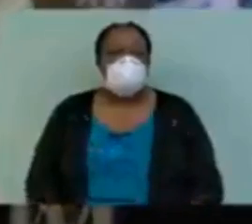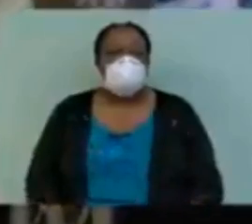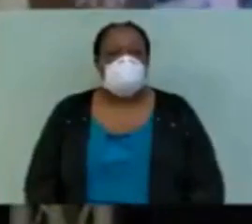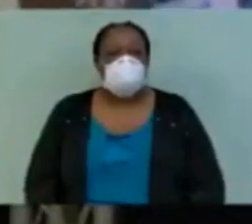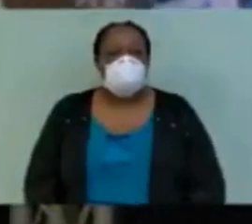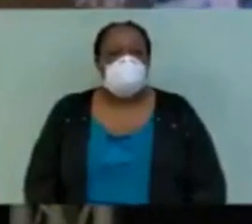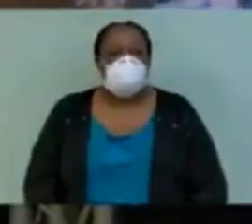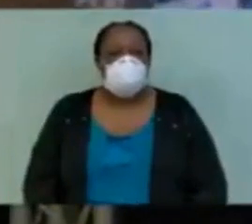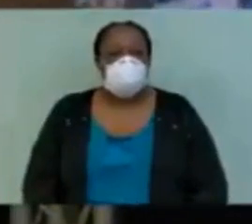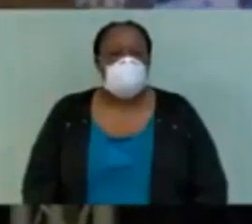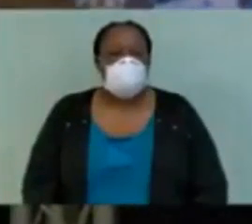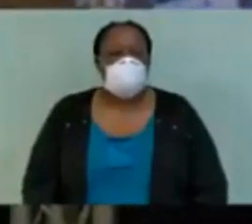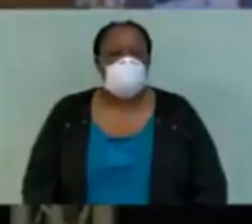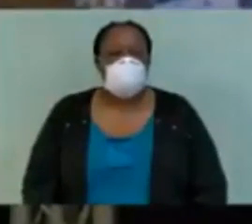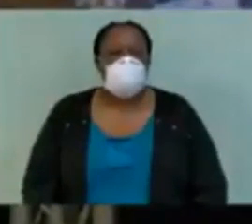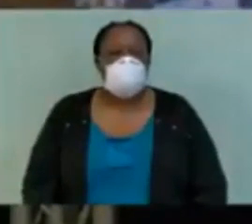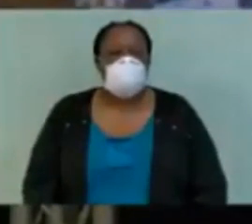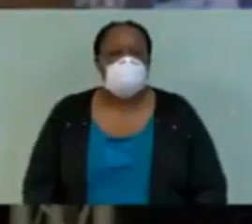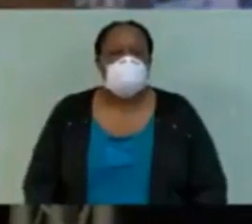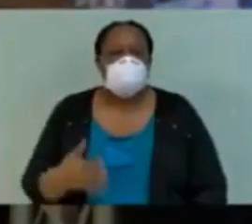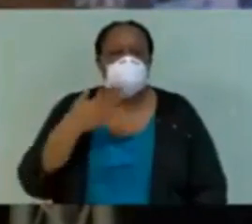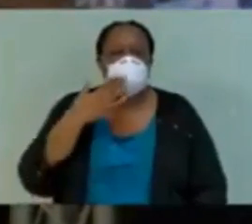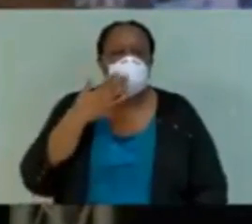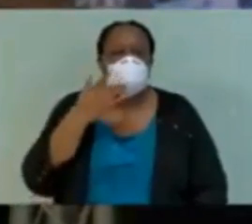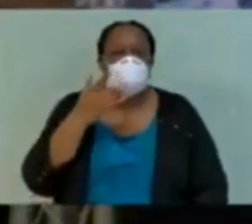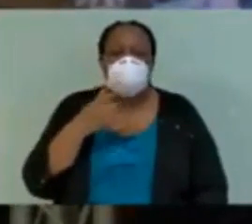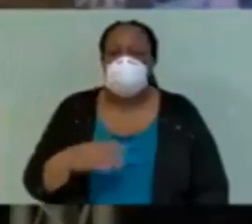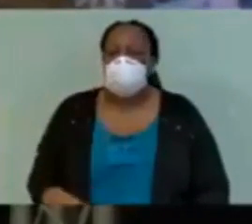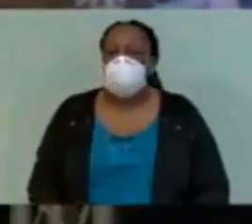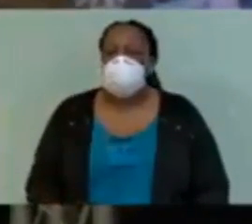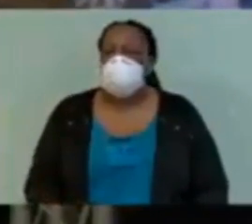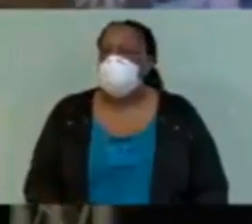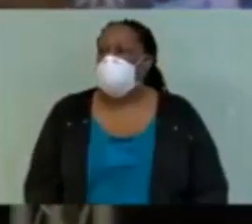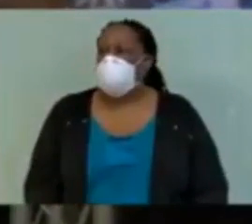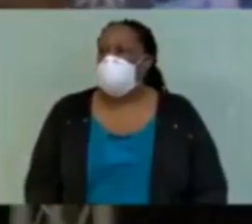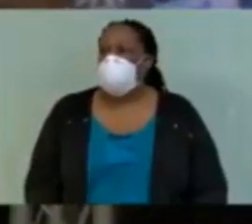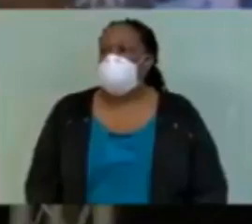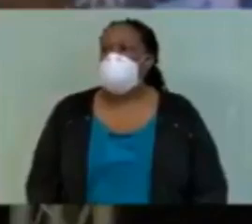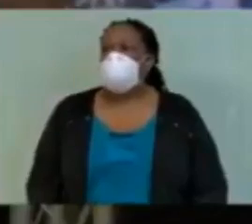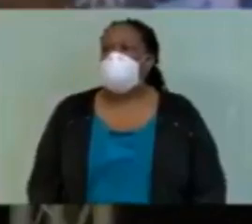7:01 p.m. until 5:59 a.m. Thank you.